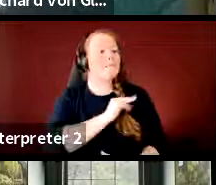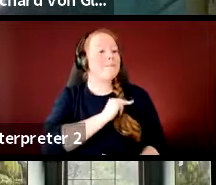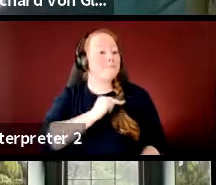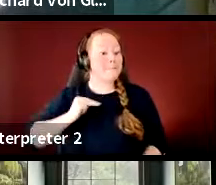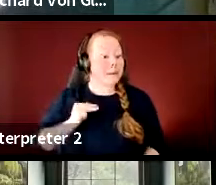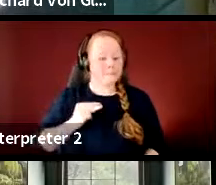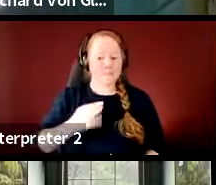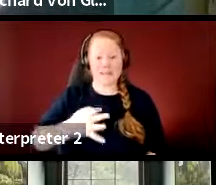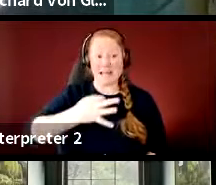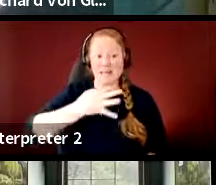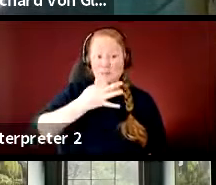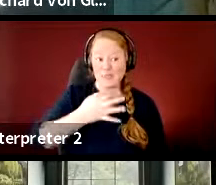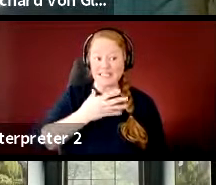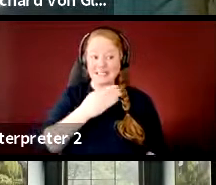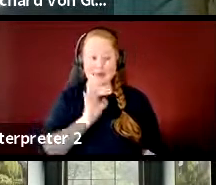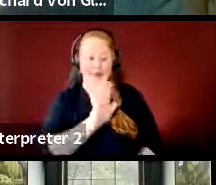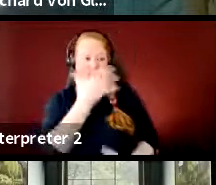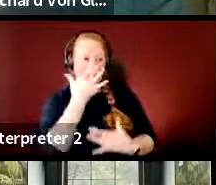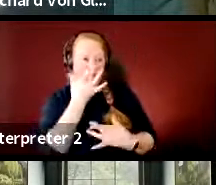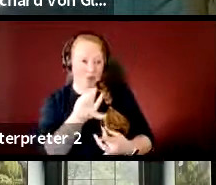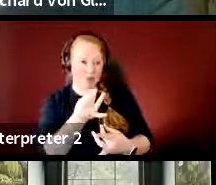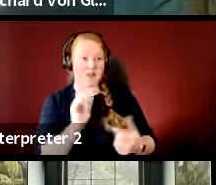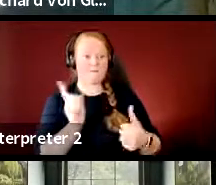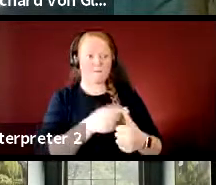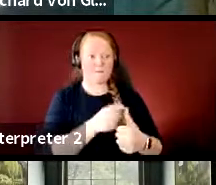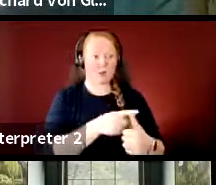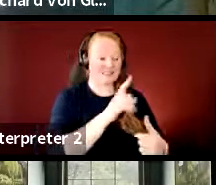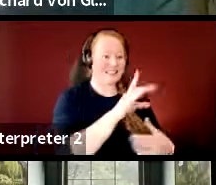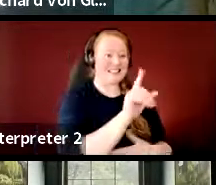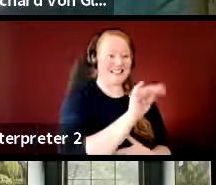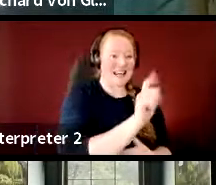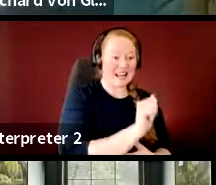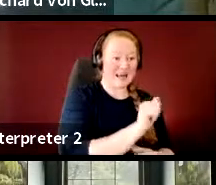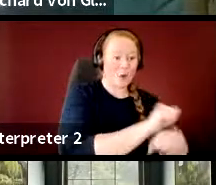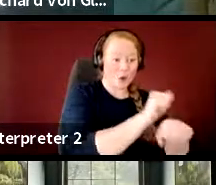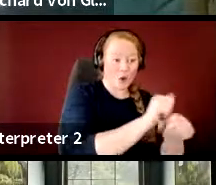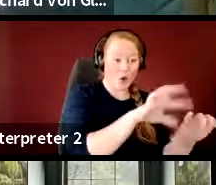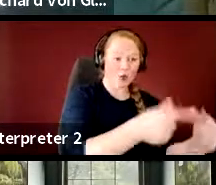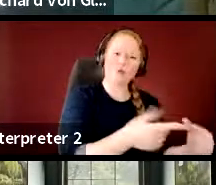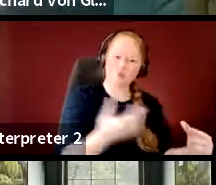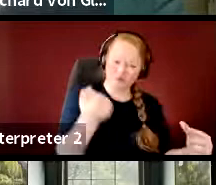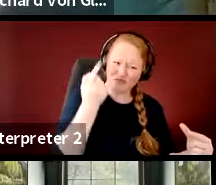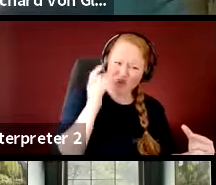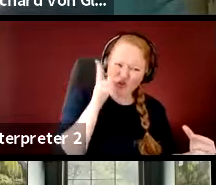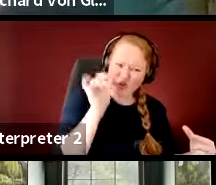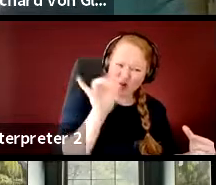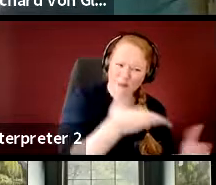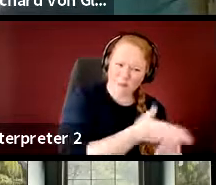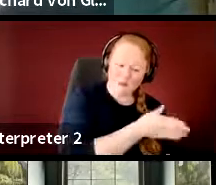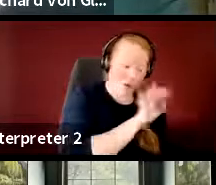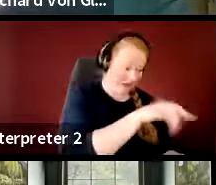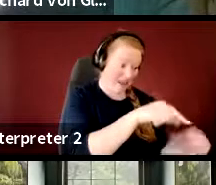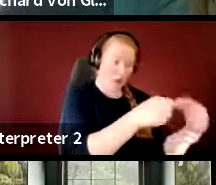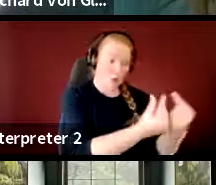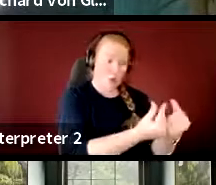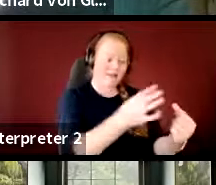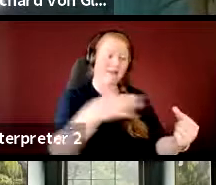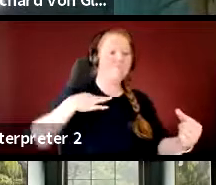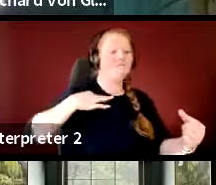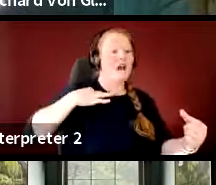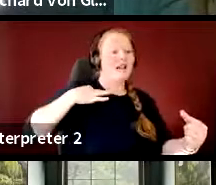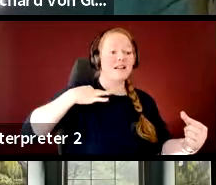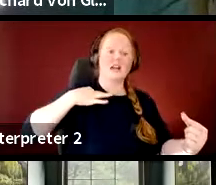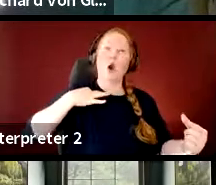and interests. The first is the data working group. You've heard some reference to that. This group has volunteered hundreds,